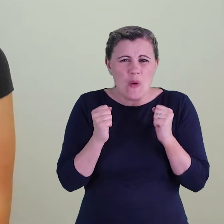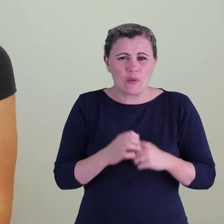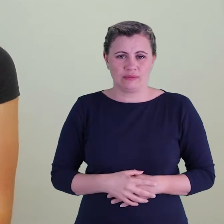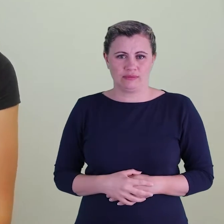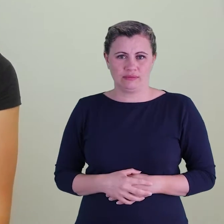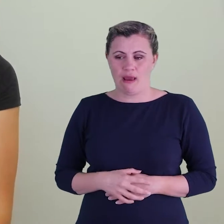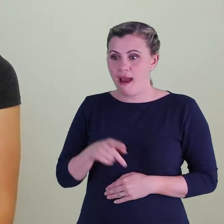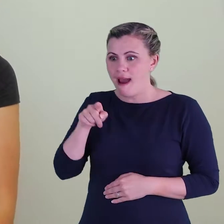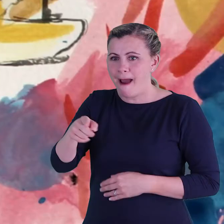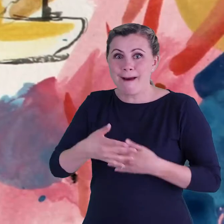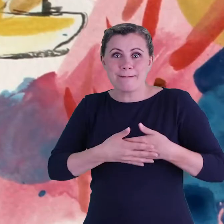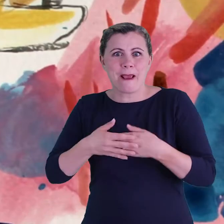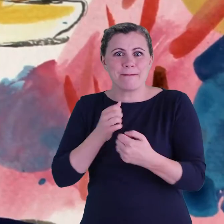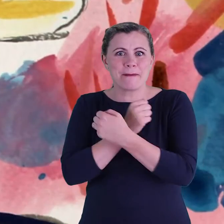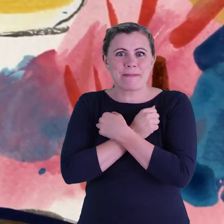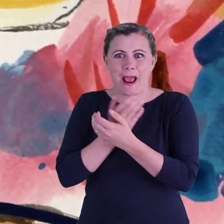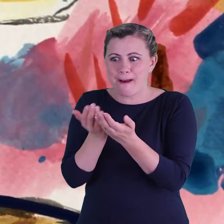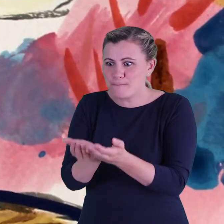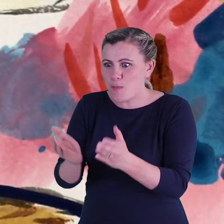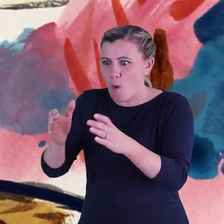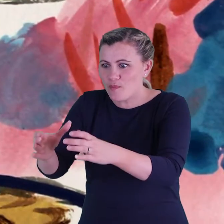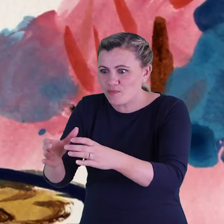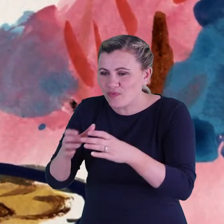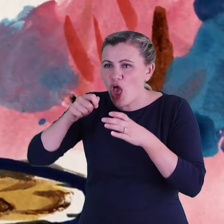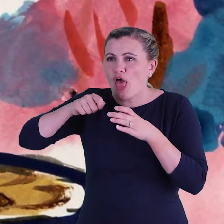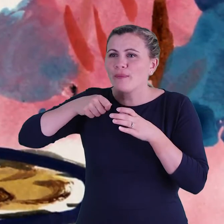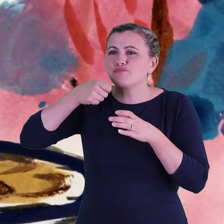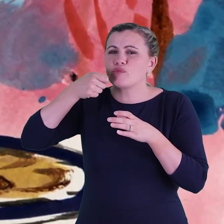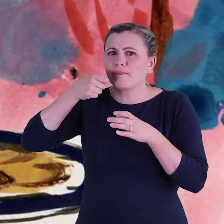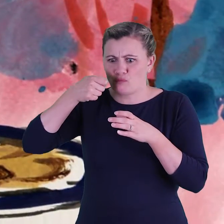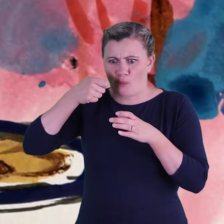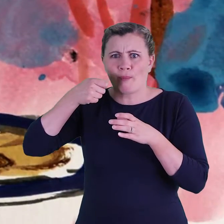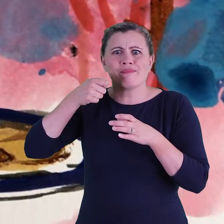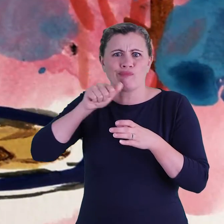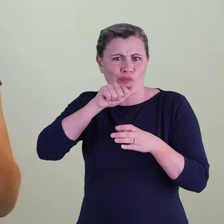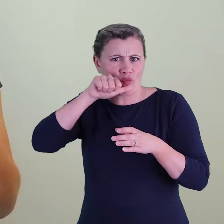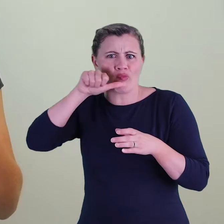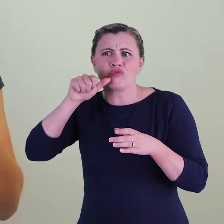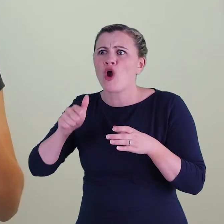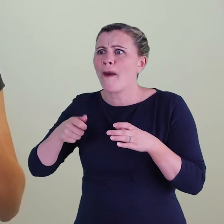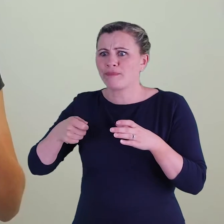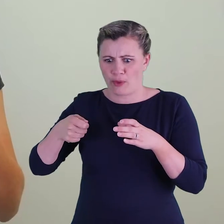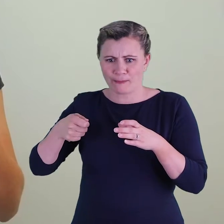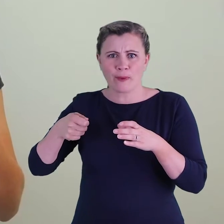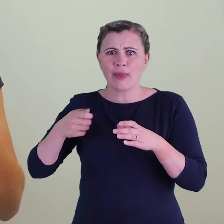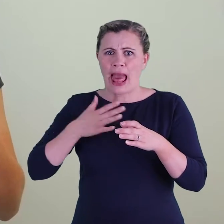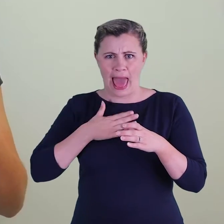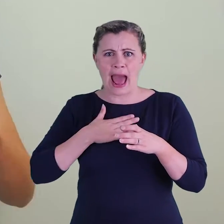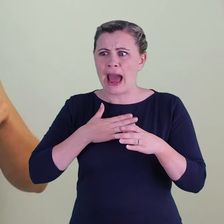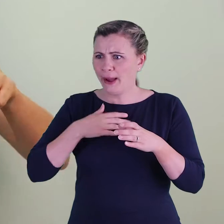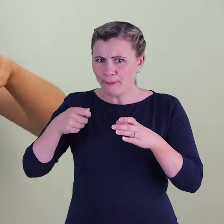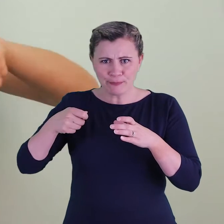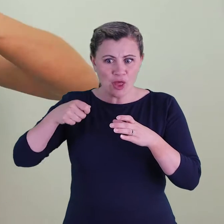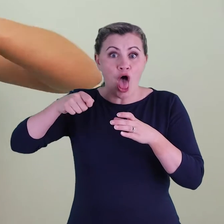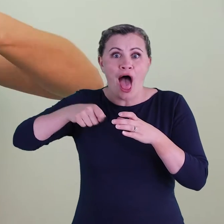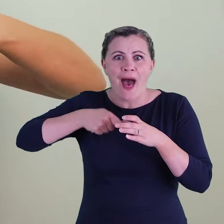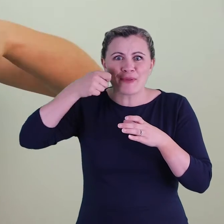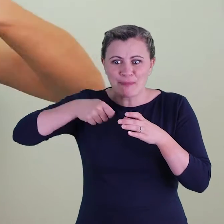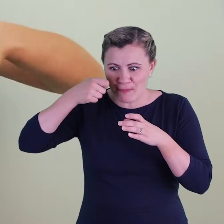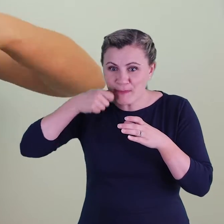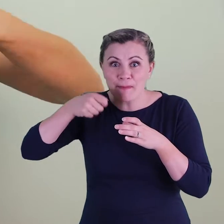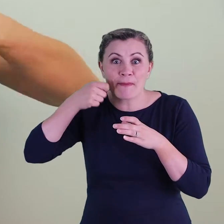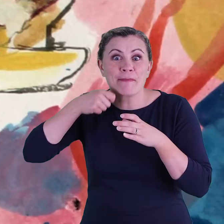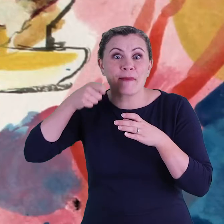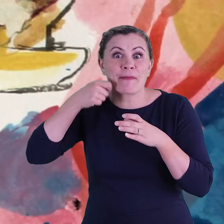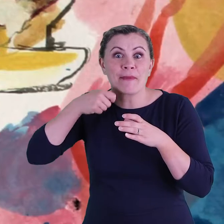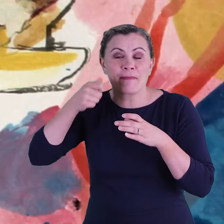said Goldilocks with a cry. But the Baby bowl was perfect, and she laughed with delight and gobbled up the